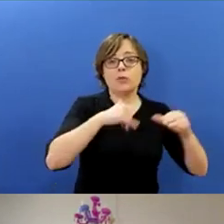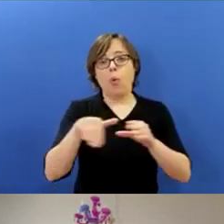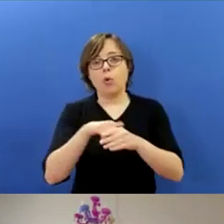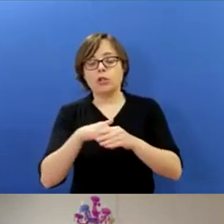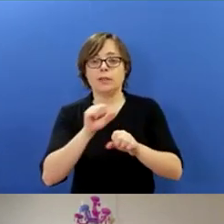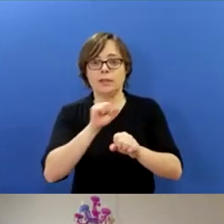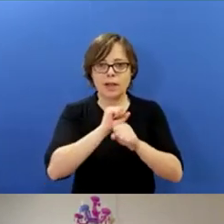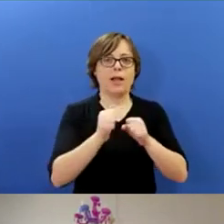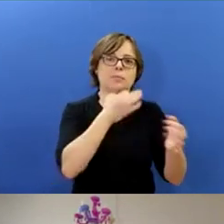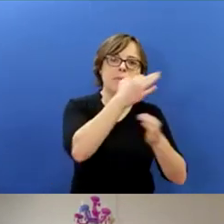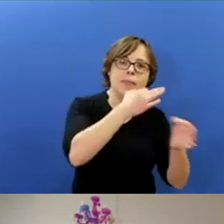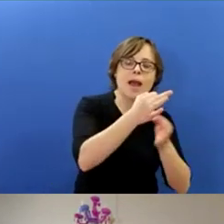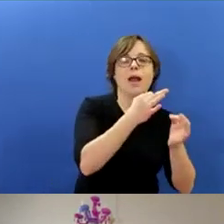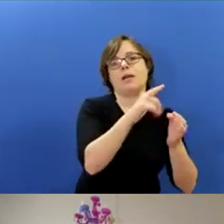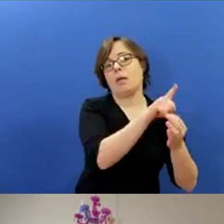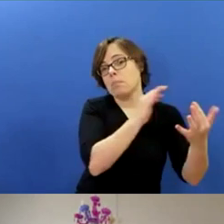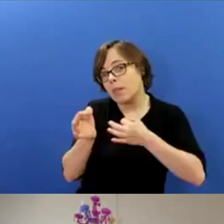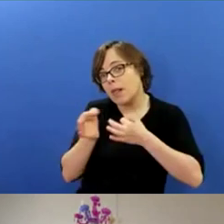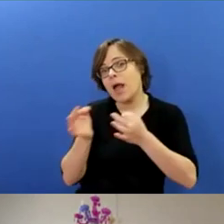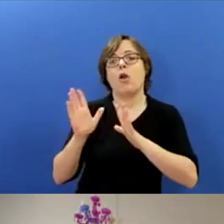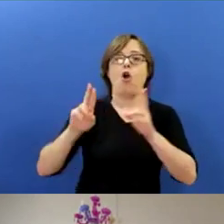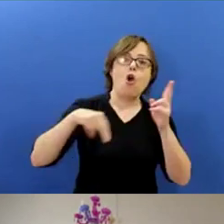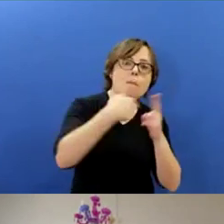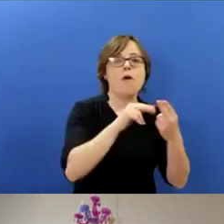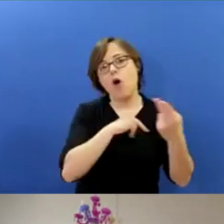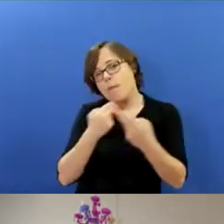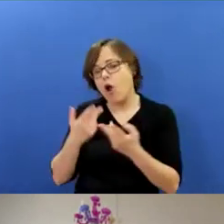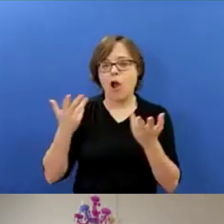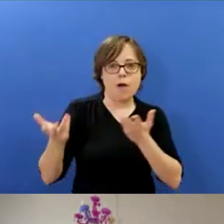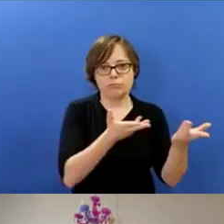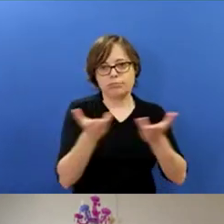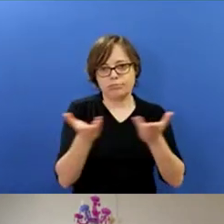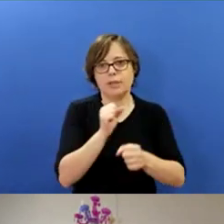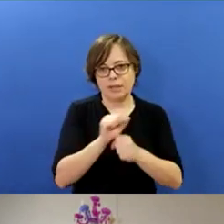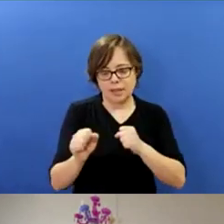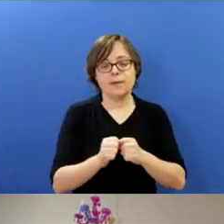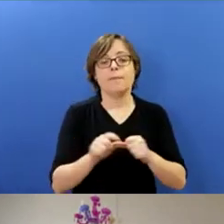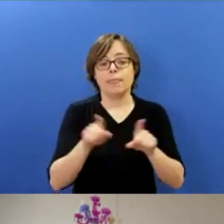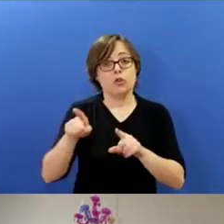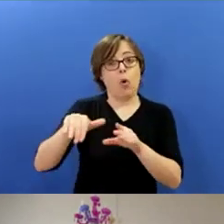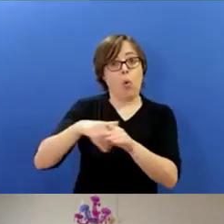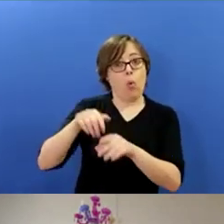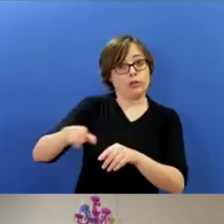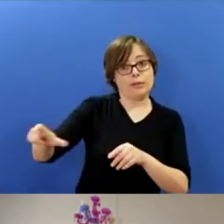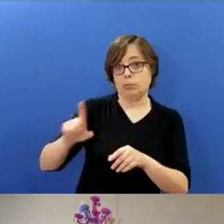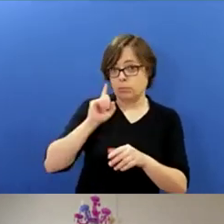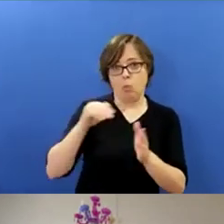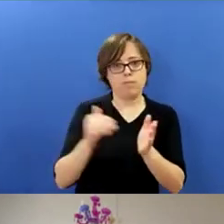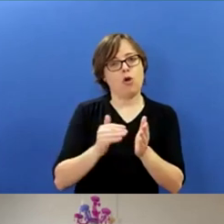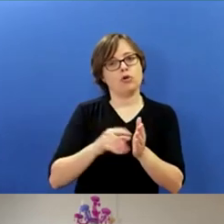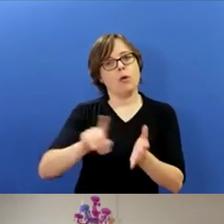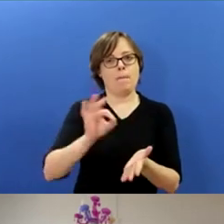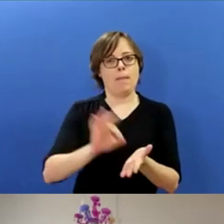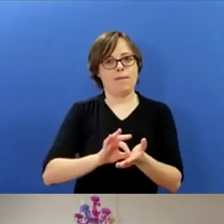that something will be done with all the work that was produced by the citizens. Okay,